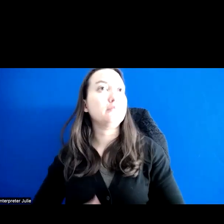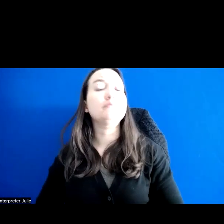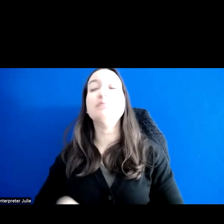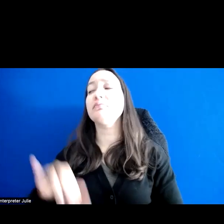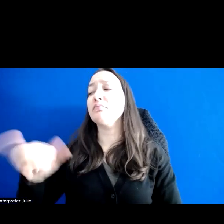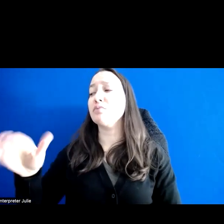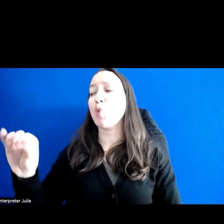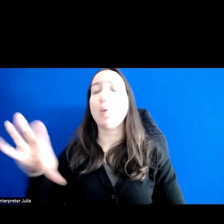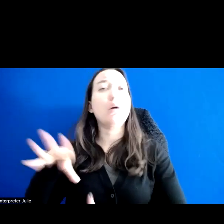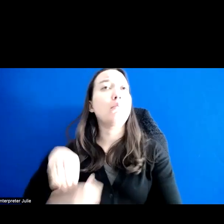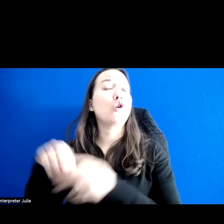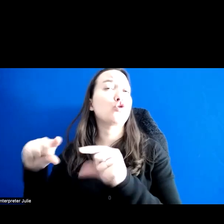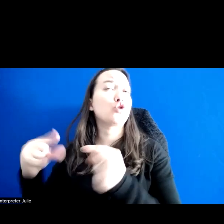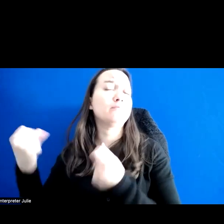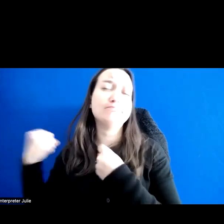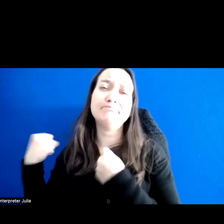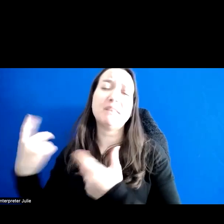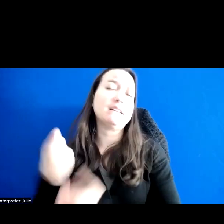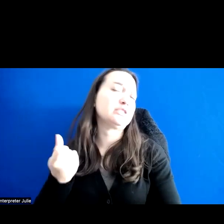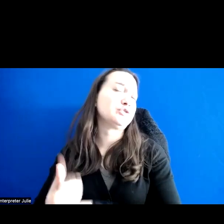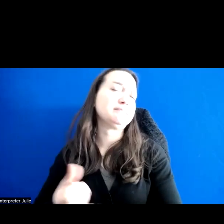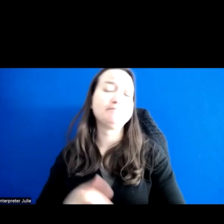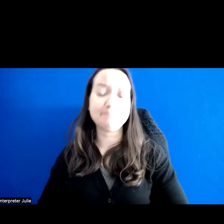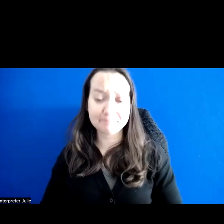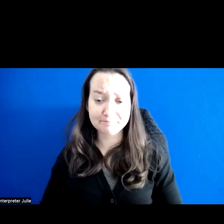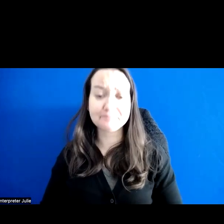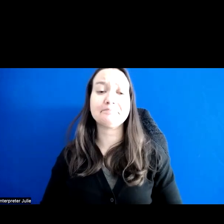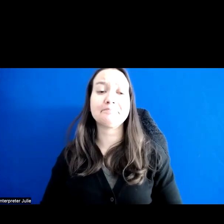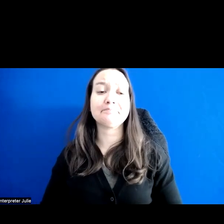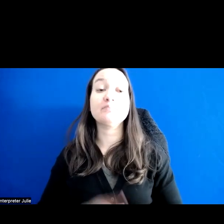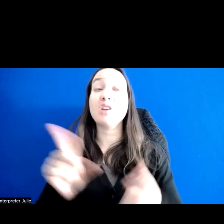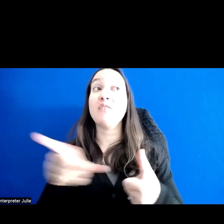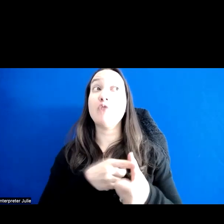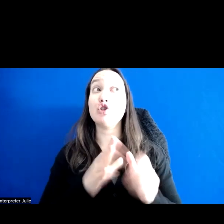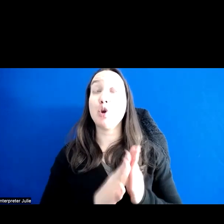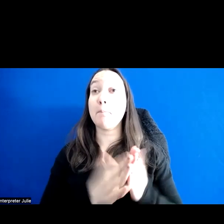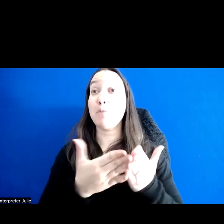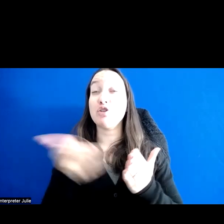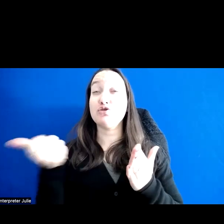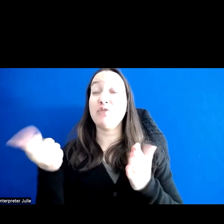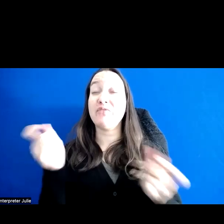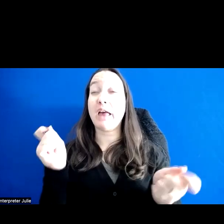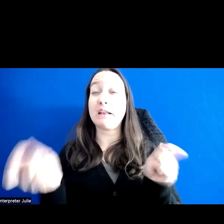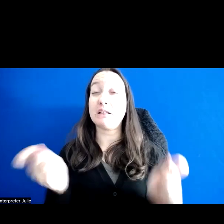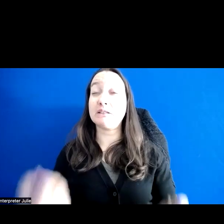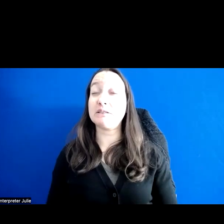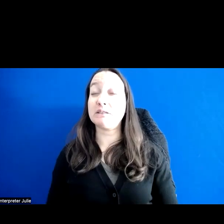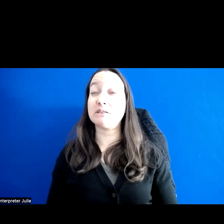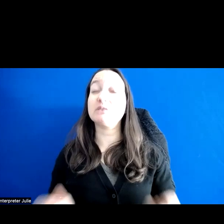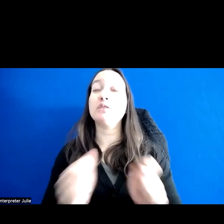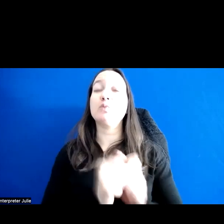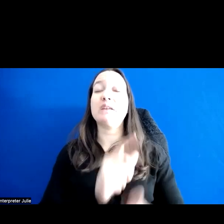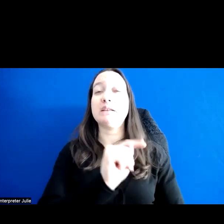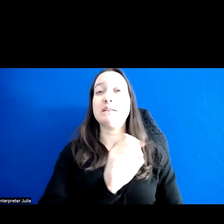Jo was a part of that group for many years. The first book she edited, together with